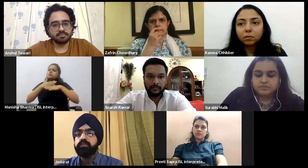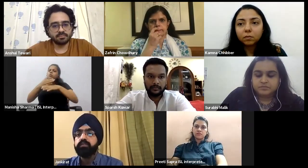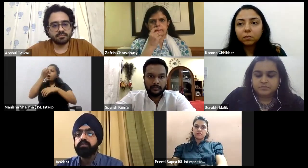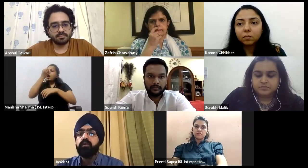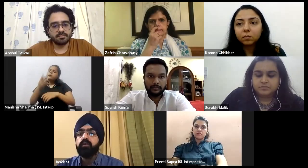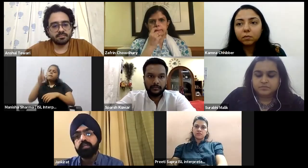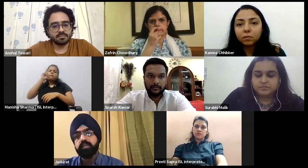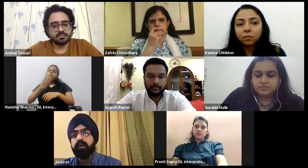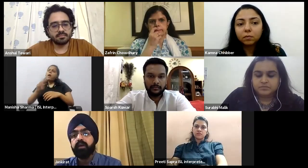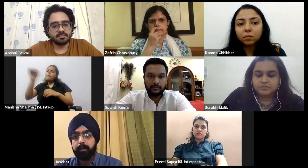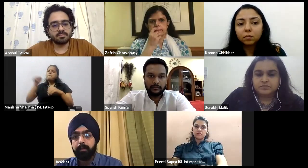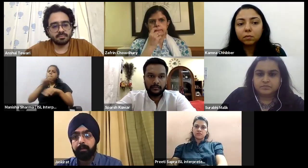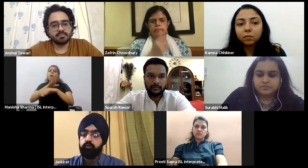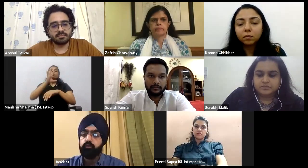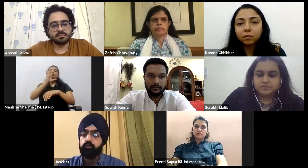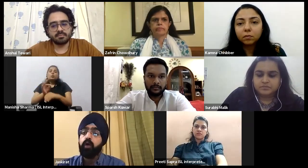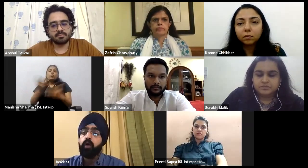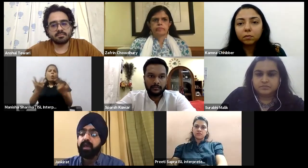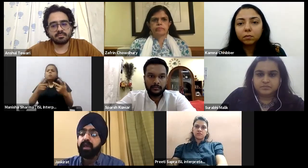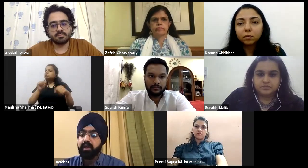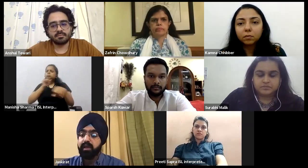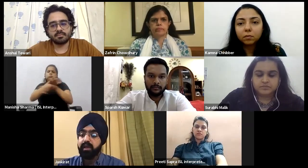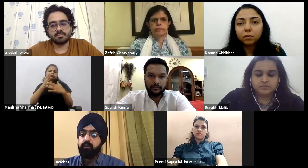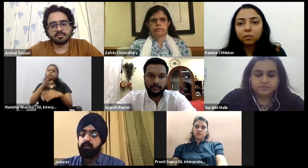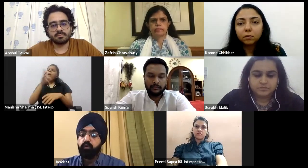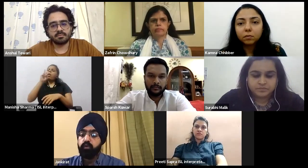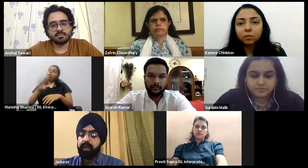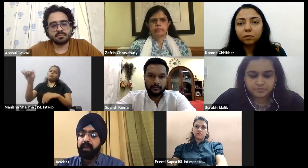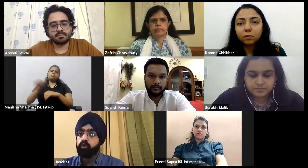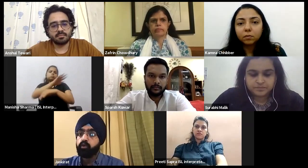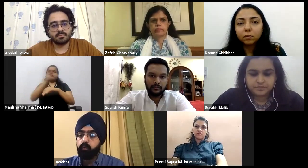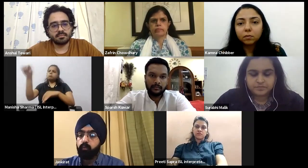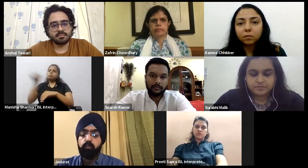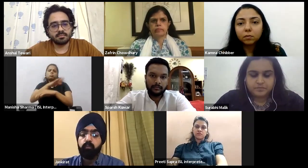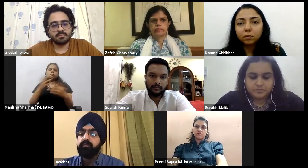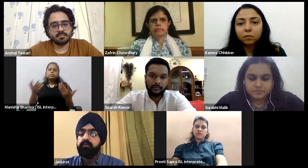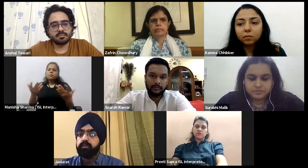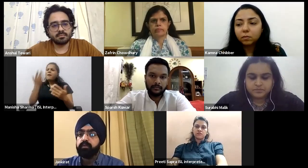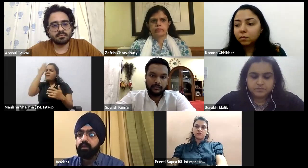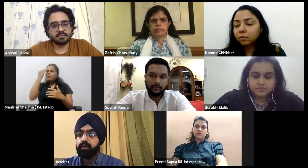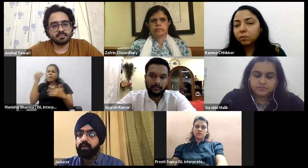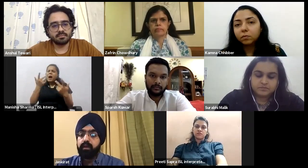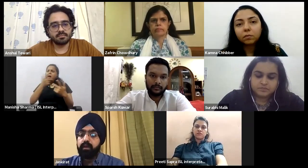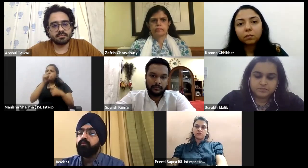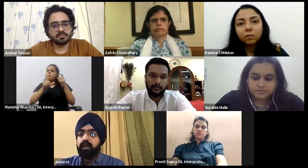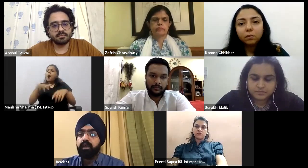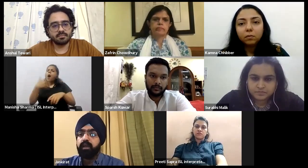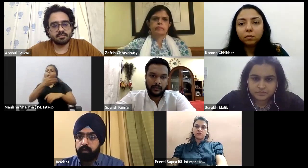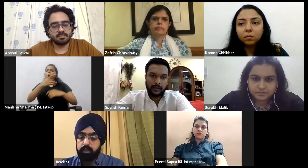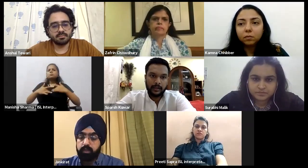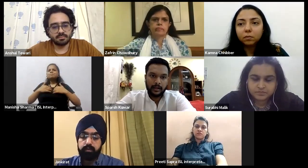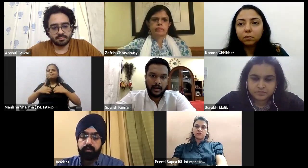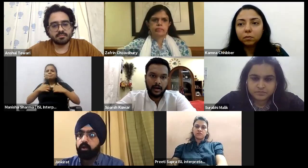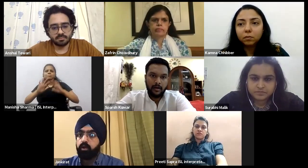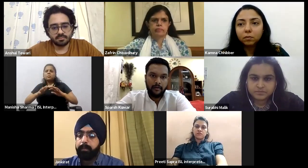news faster than the fact checks that are coming across on their phone. Now, why is fake news coming in at all? What are the motivations? There are various